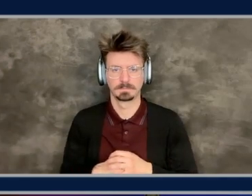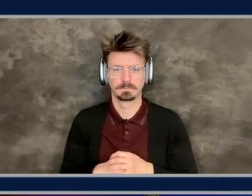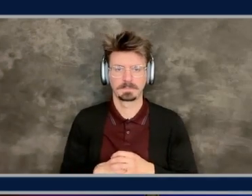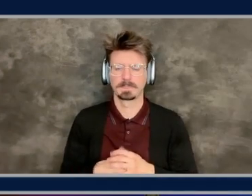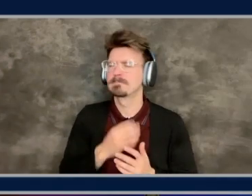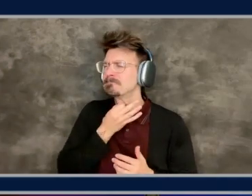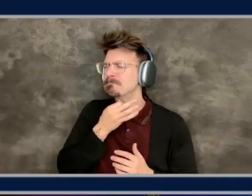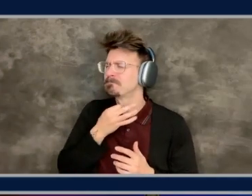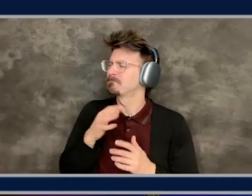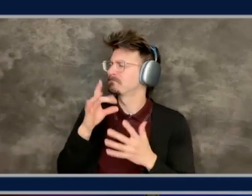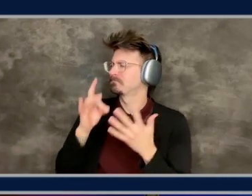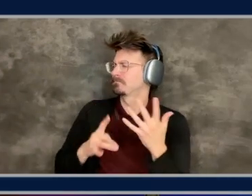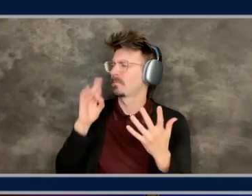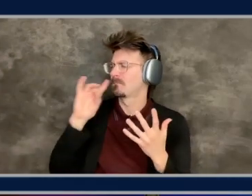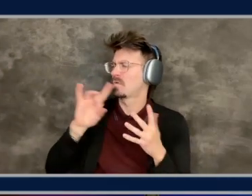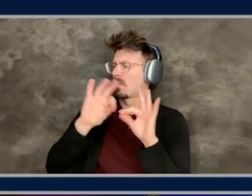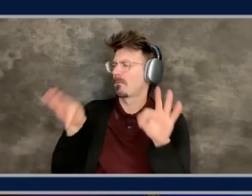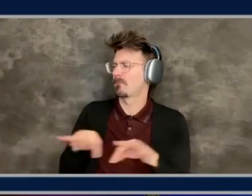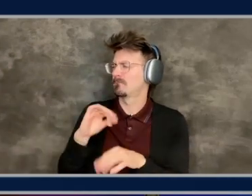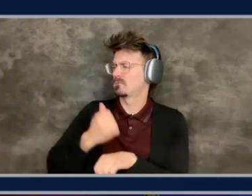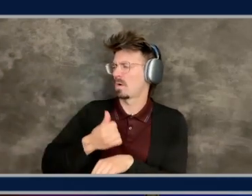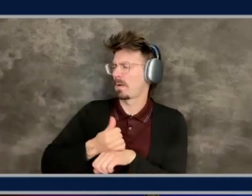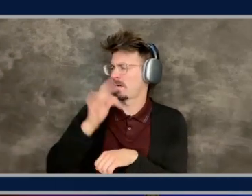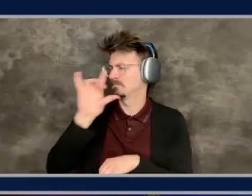Yeah, so we've got various kind of